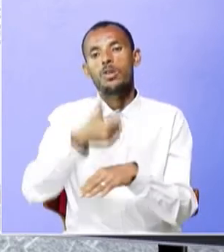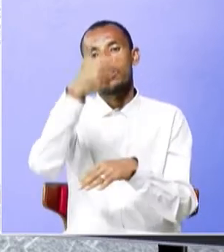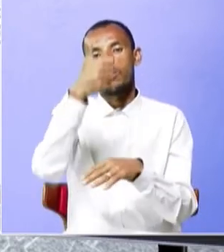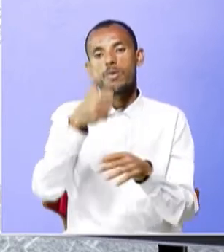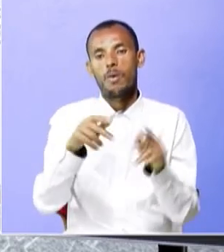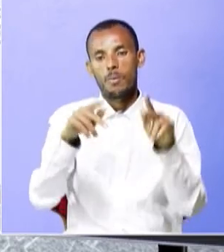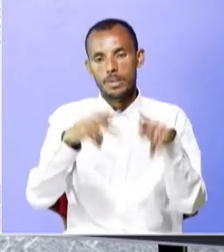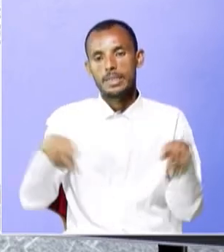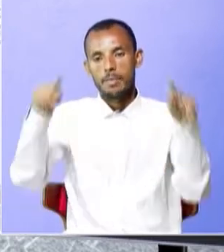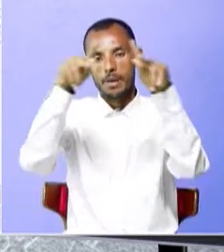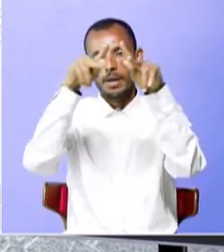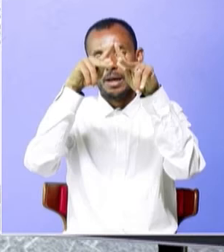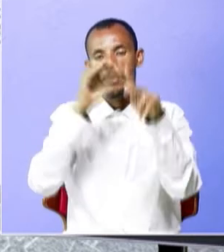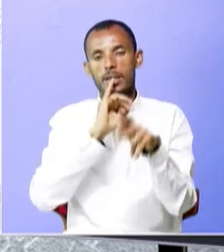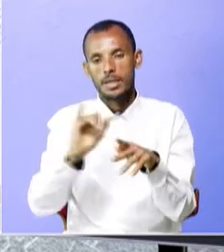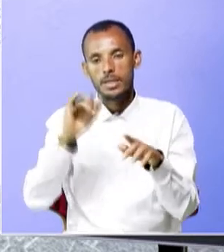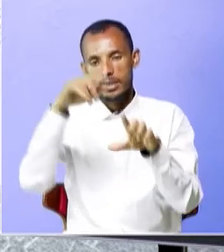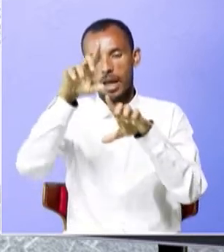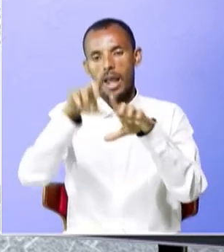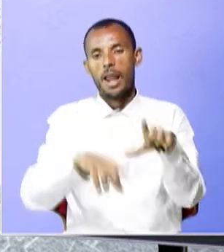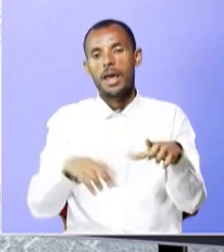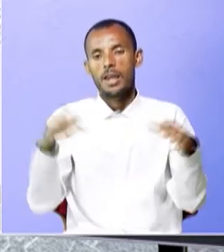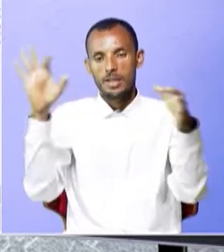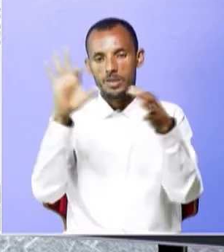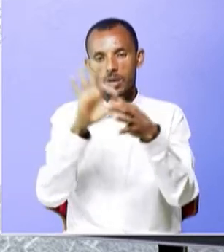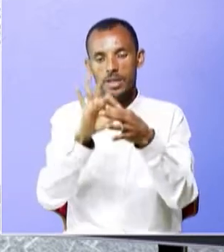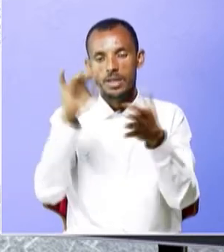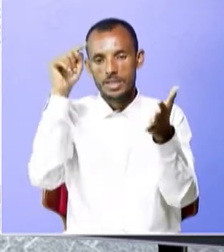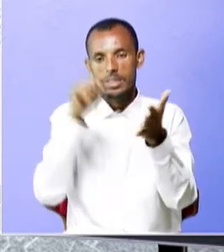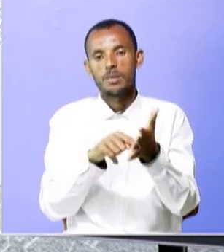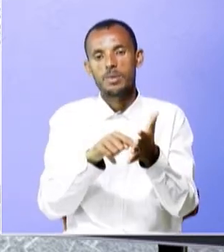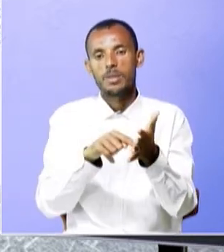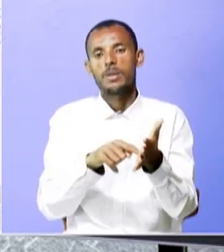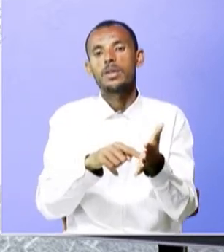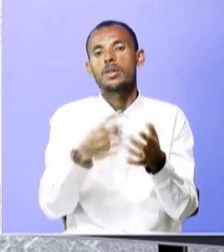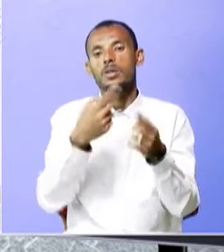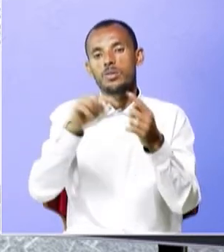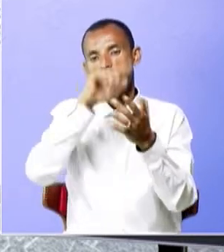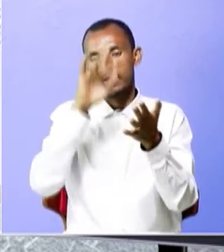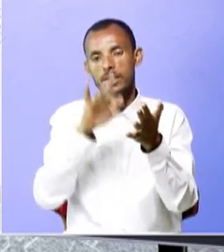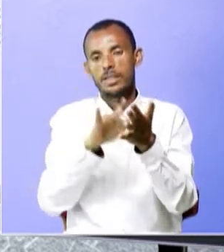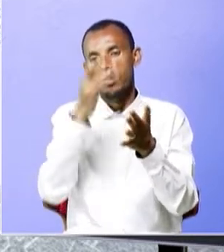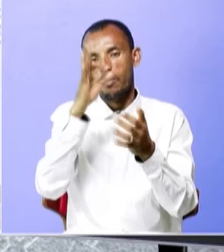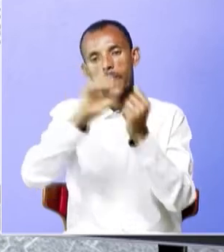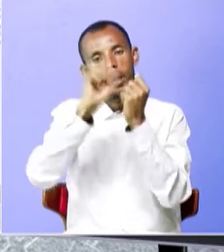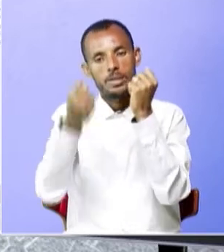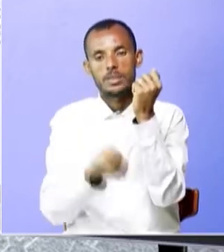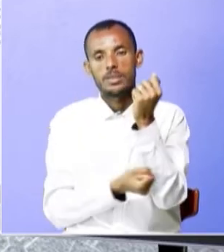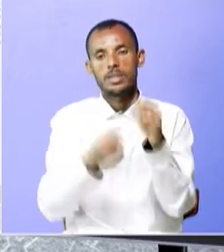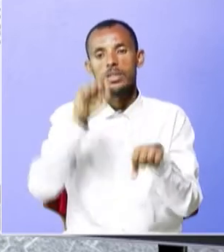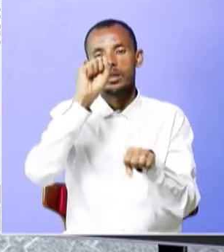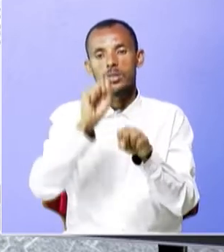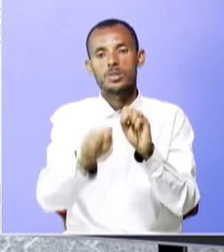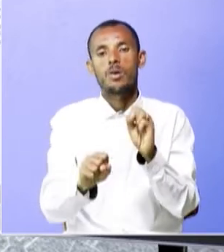the pyramid is a line segment joining the point P to the center of the base. Okay,